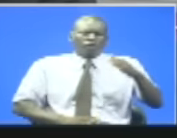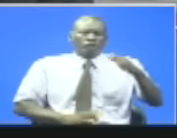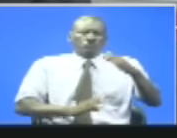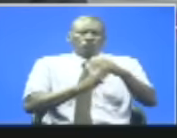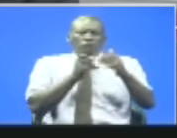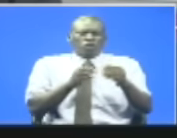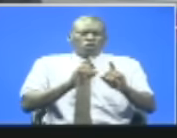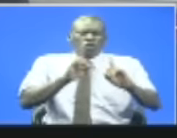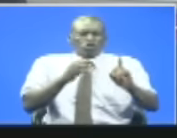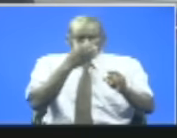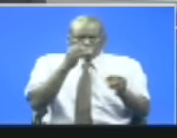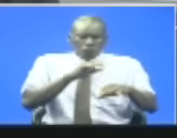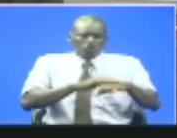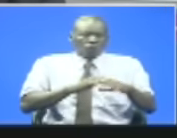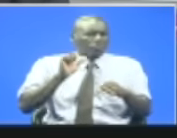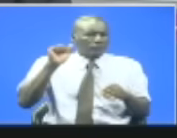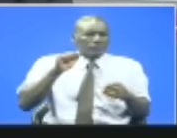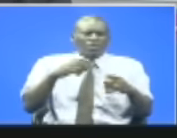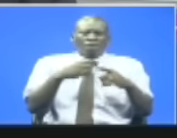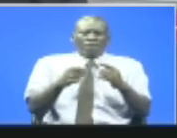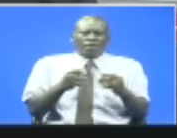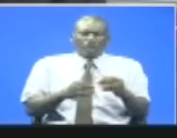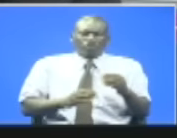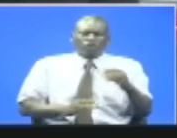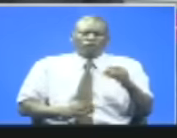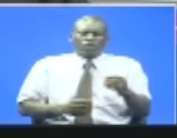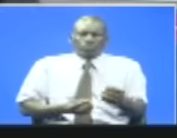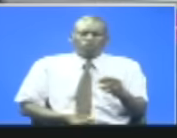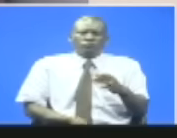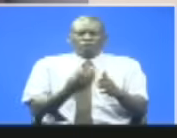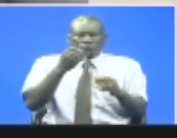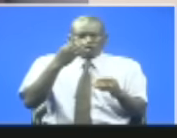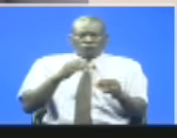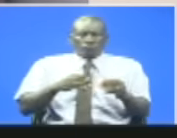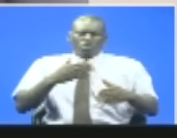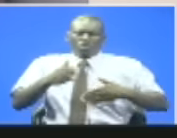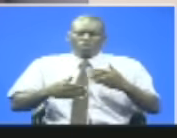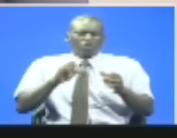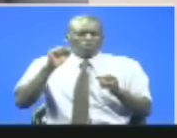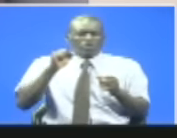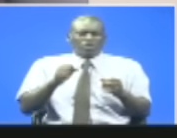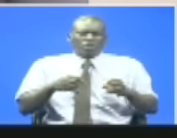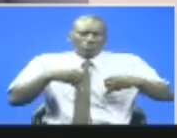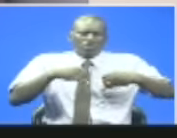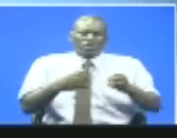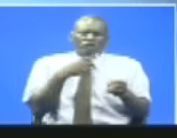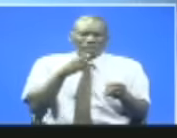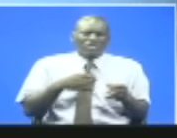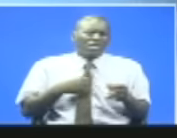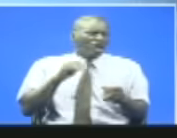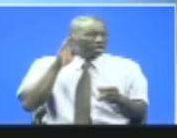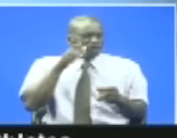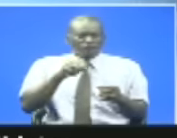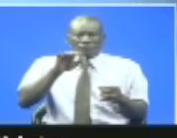basis of so-called decent politics, but on the on charlatan politics. I was just trying to say this. You see, I've heard Yusuf talk